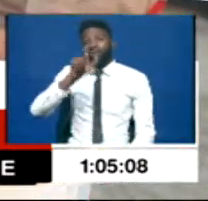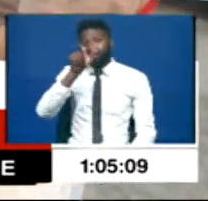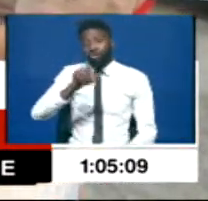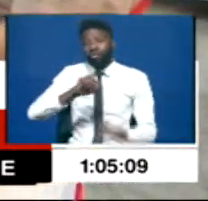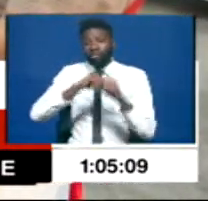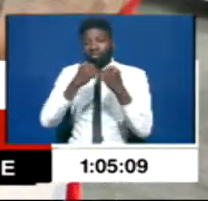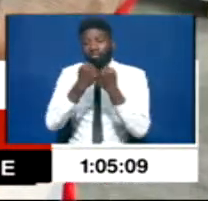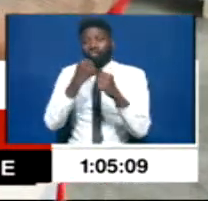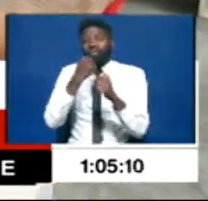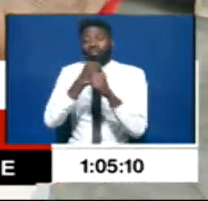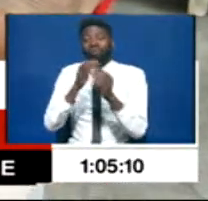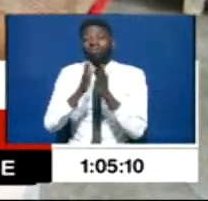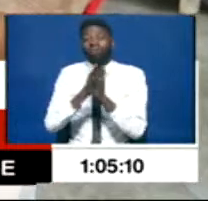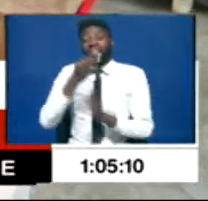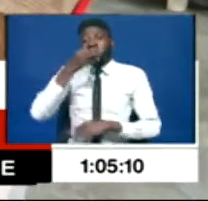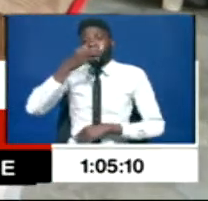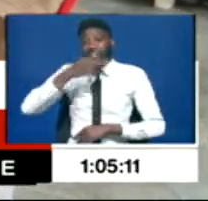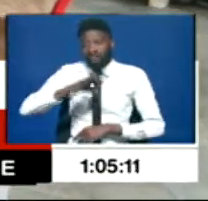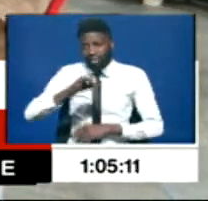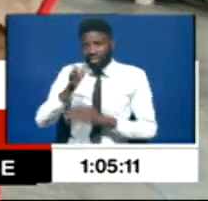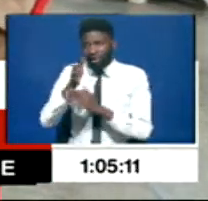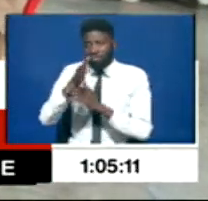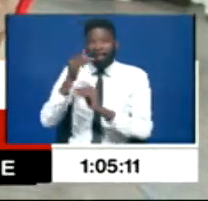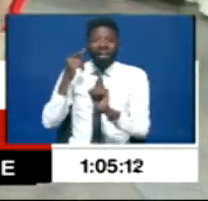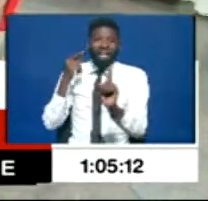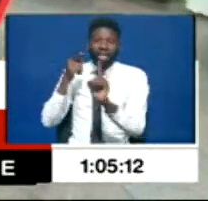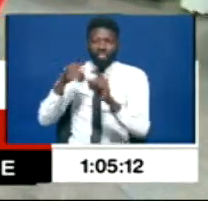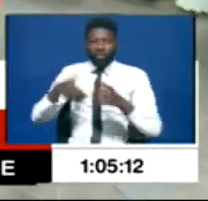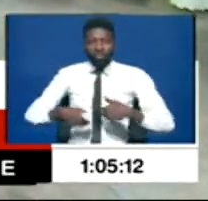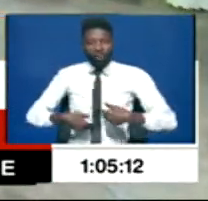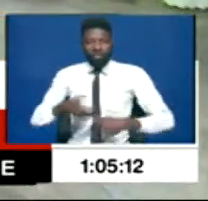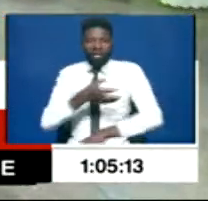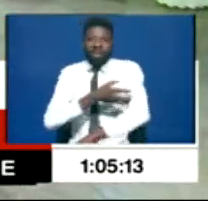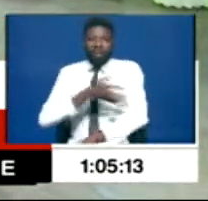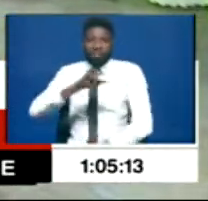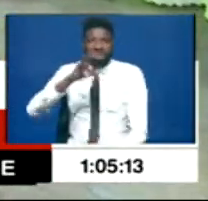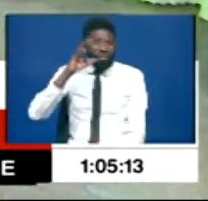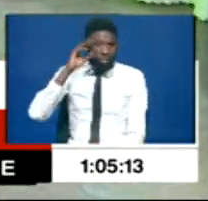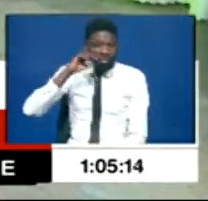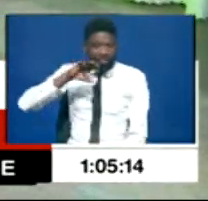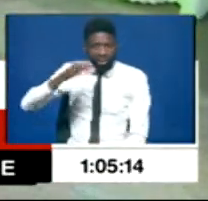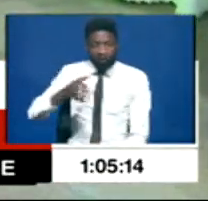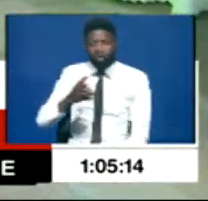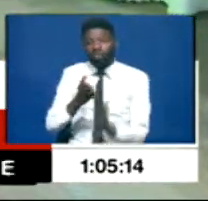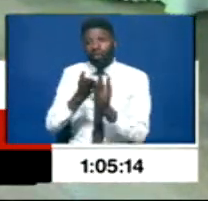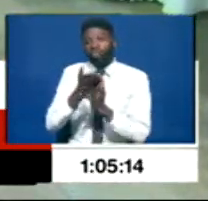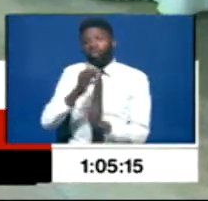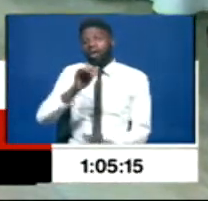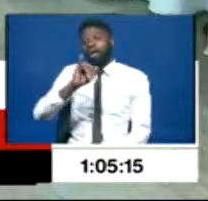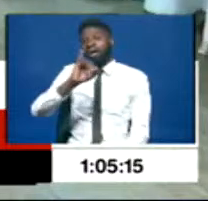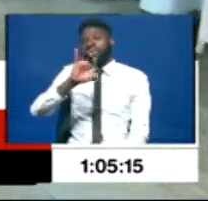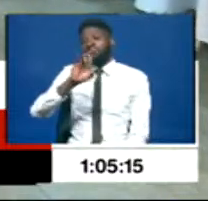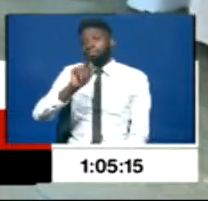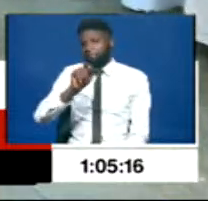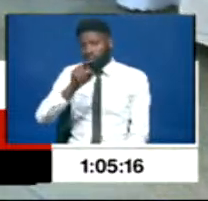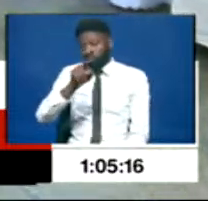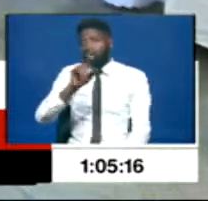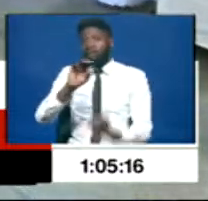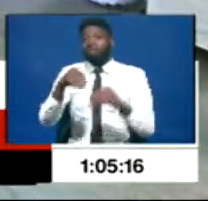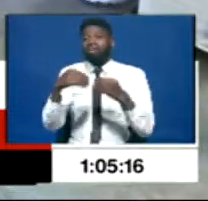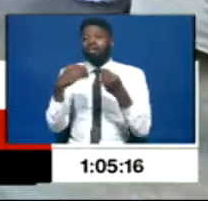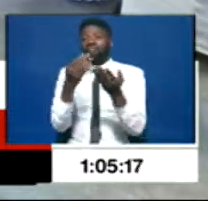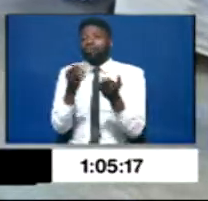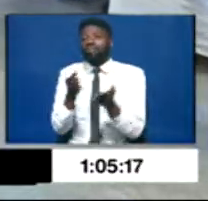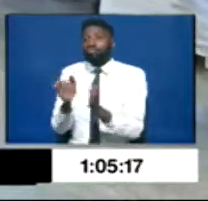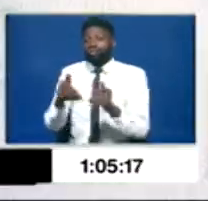to empower the youth in Mombasa County through an ICT capacity building project. The project offers opportunity to young people